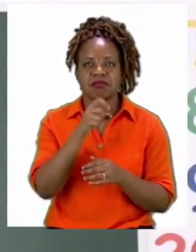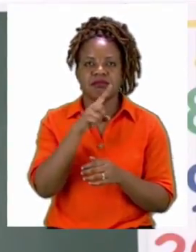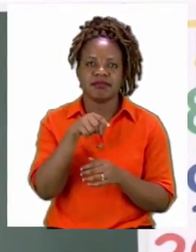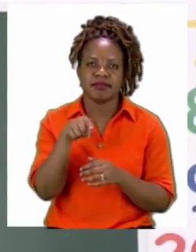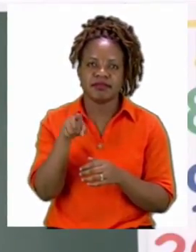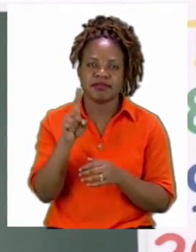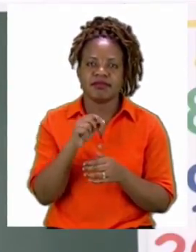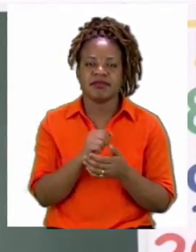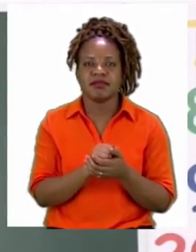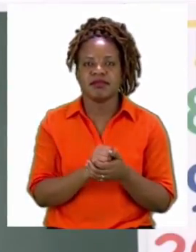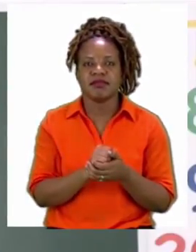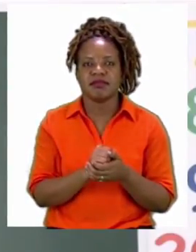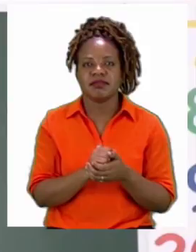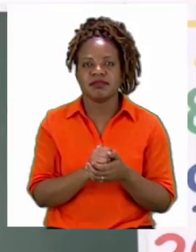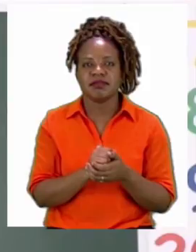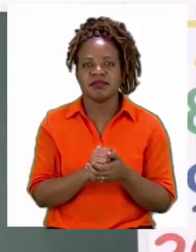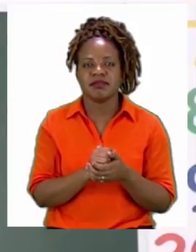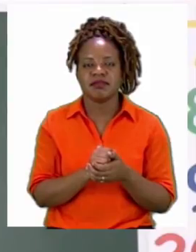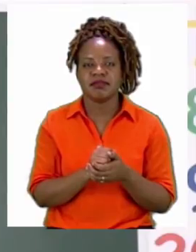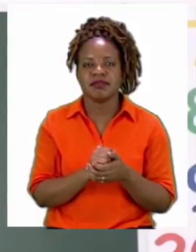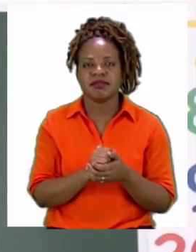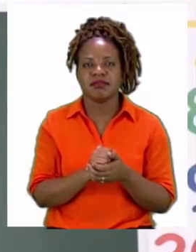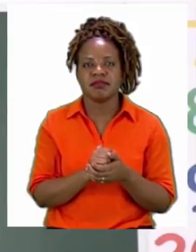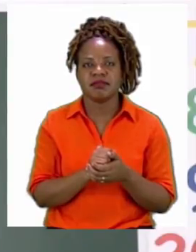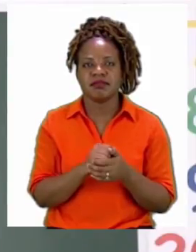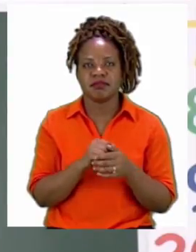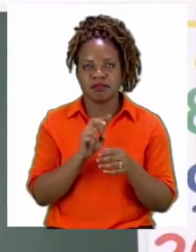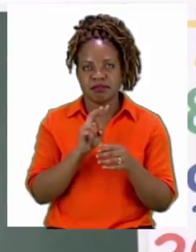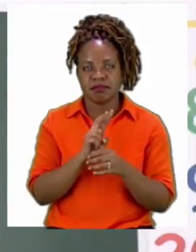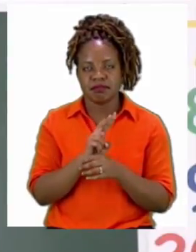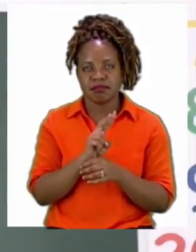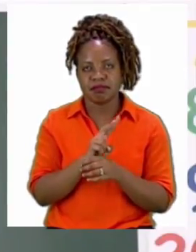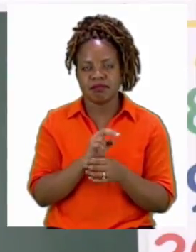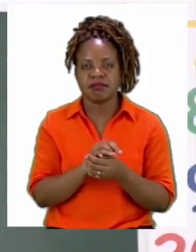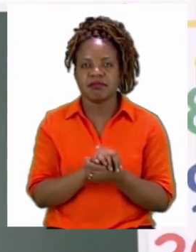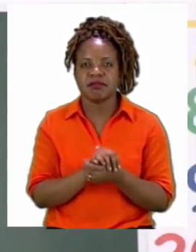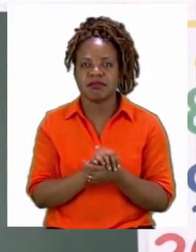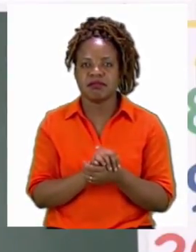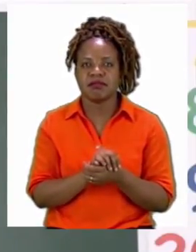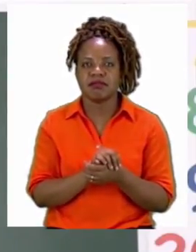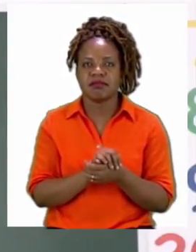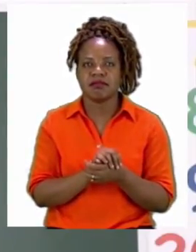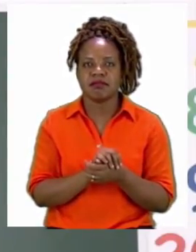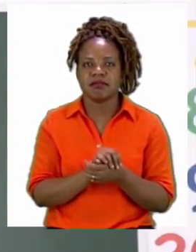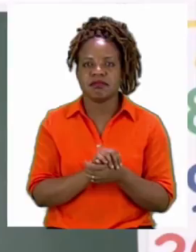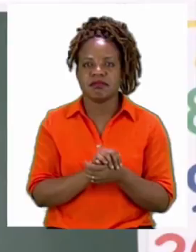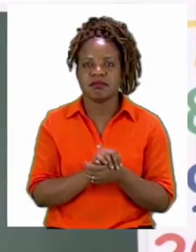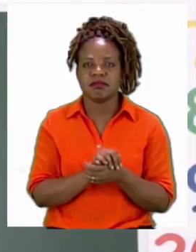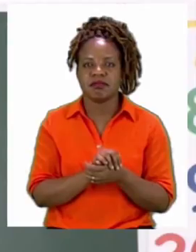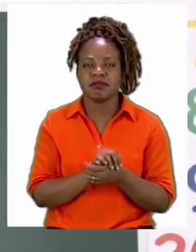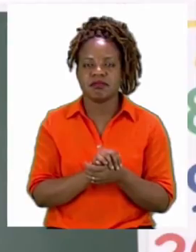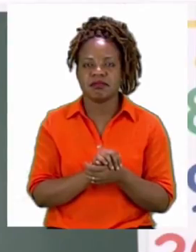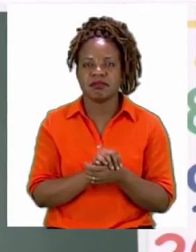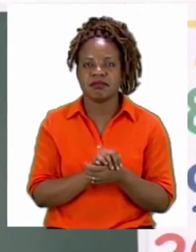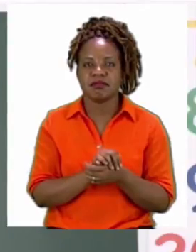next one. So first we need to erase what is in each set and our last